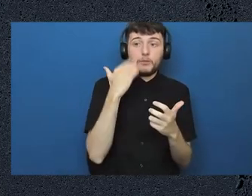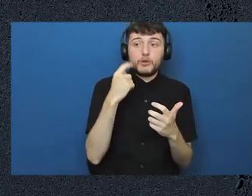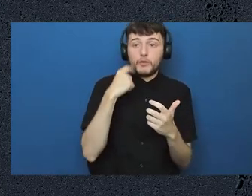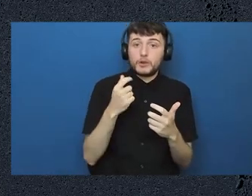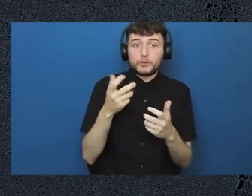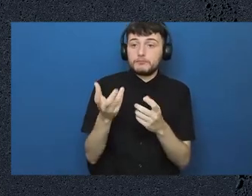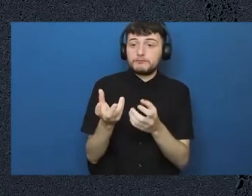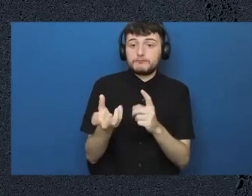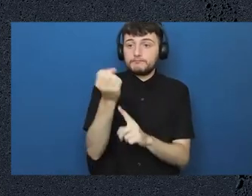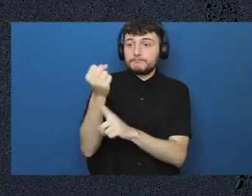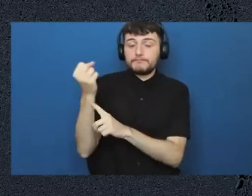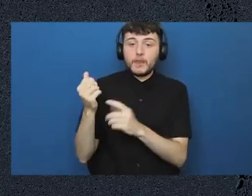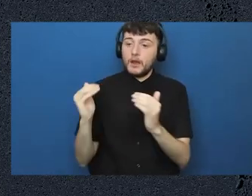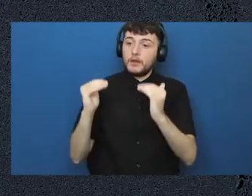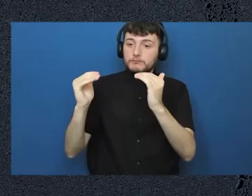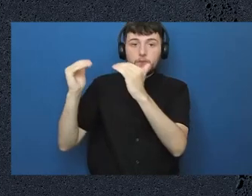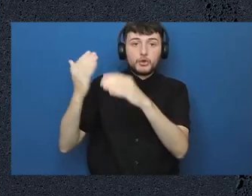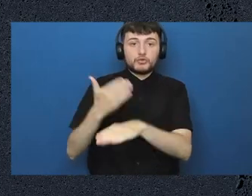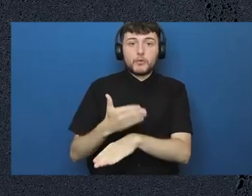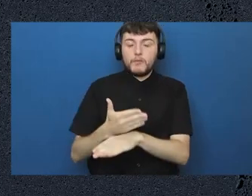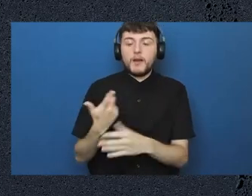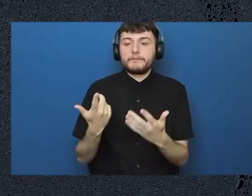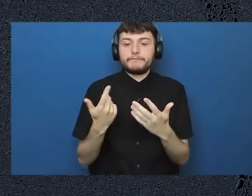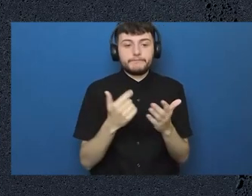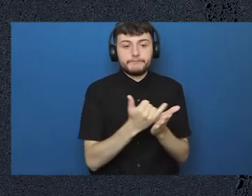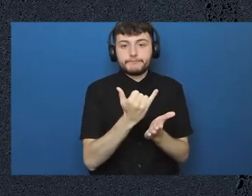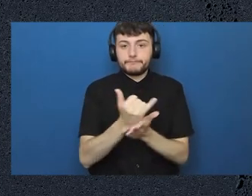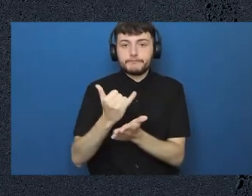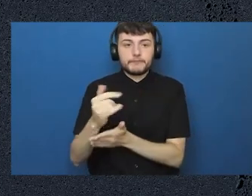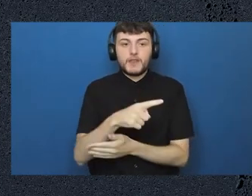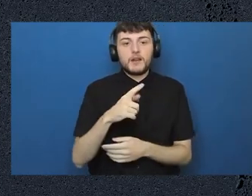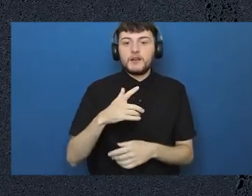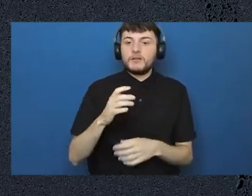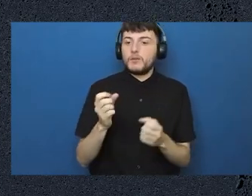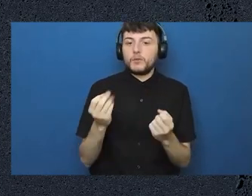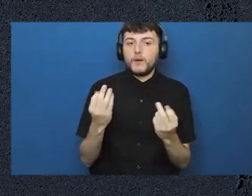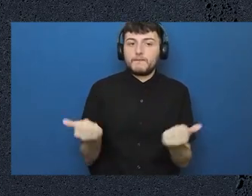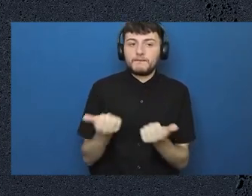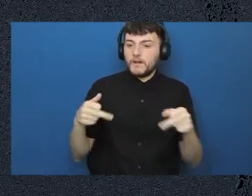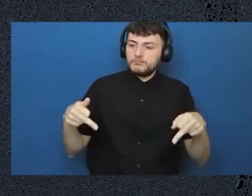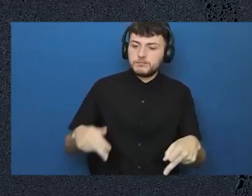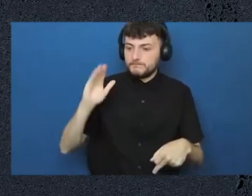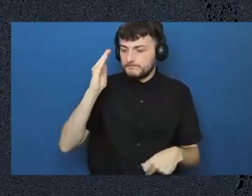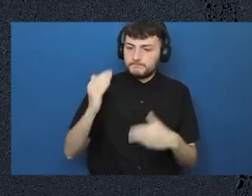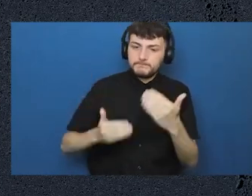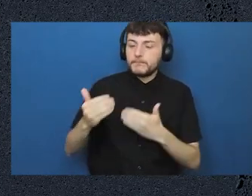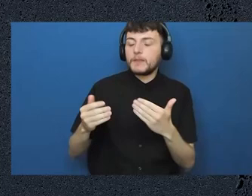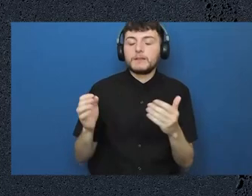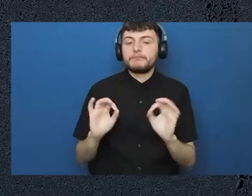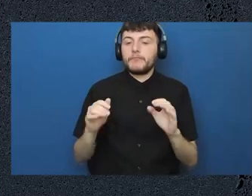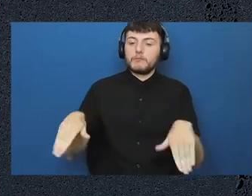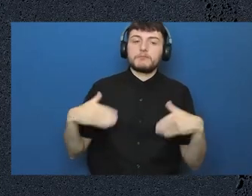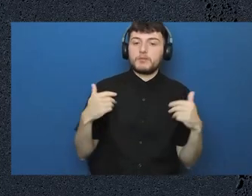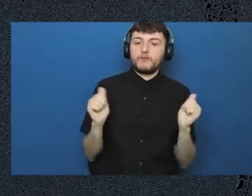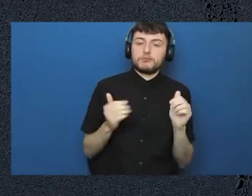perhaps not having the stubborn optimism or persistence to kind of push through and keep insisting. And I can say, if you keep persisting and you